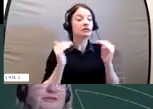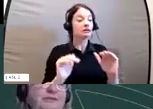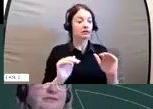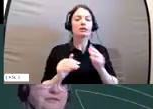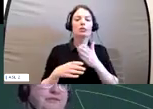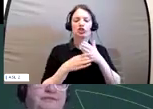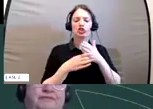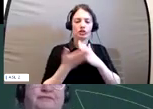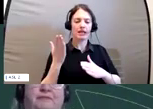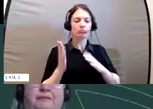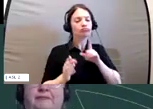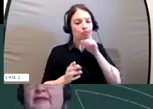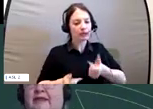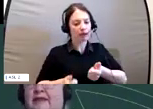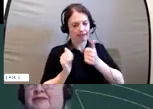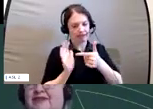with you.